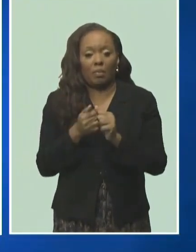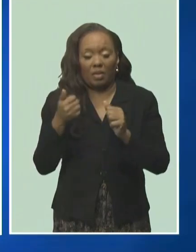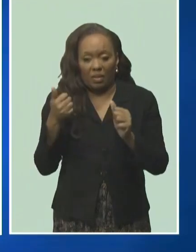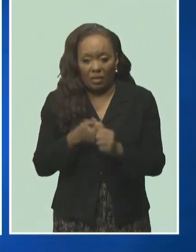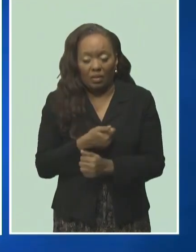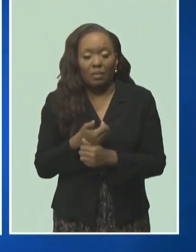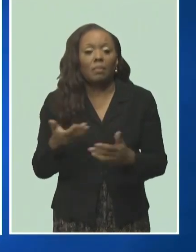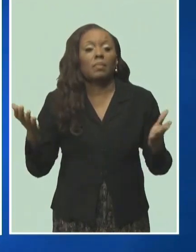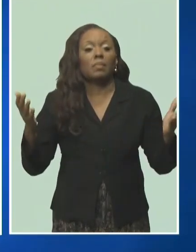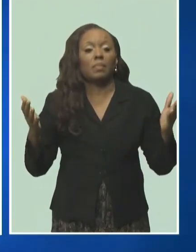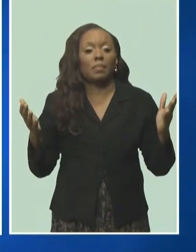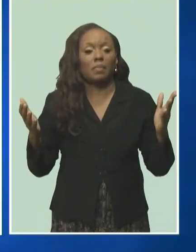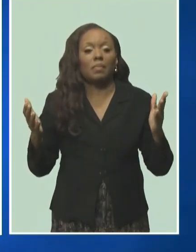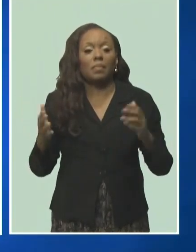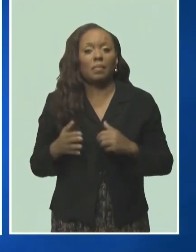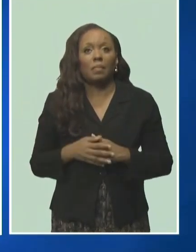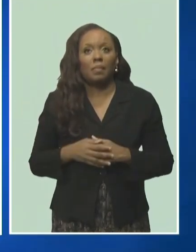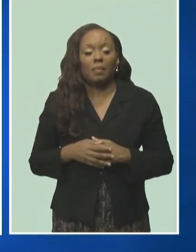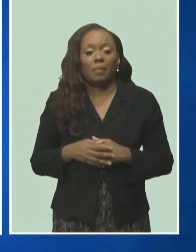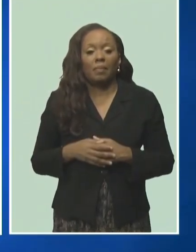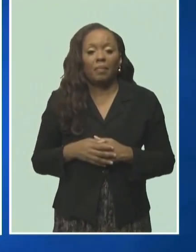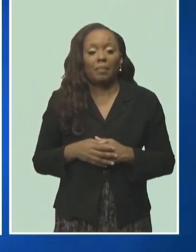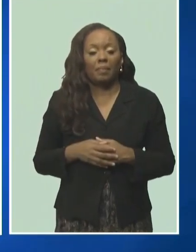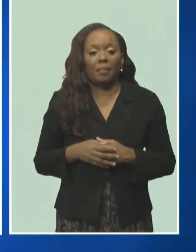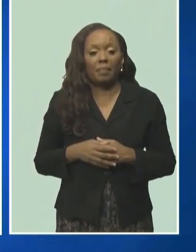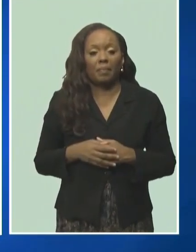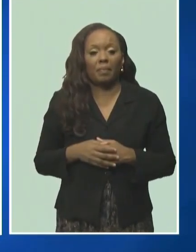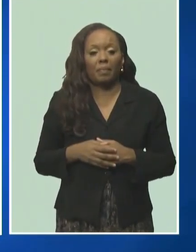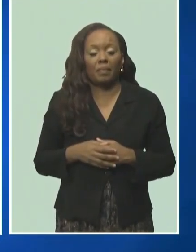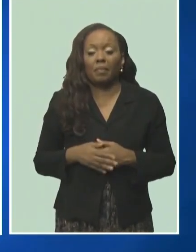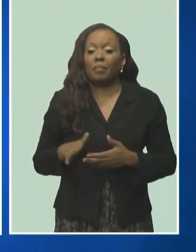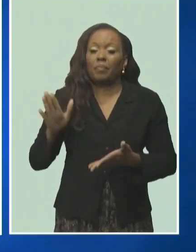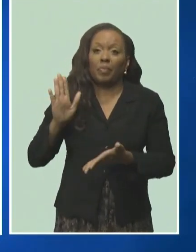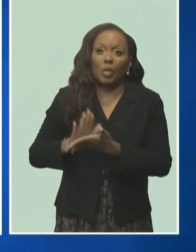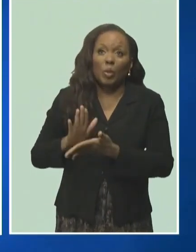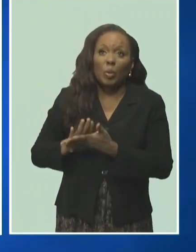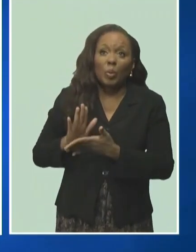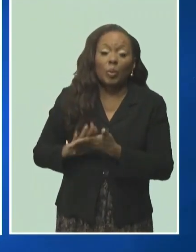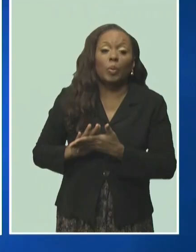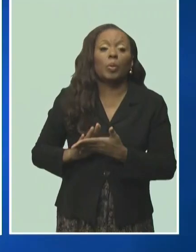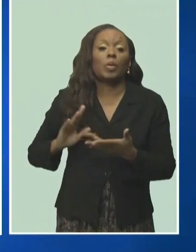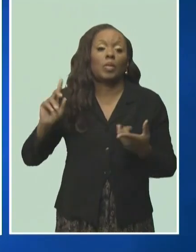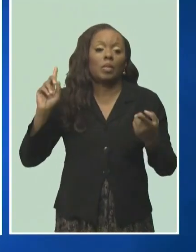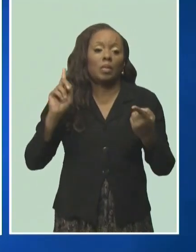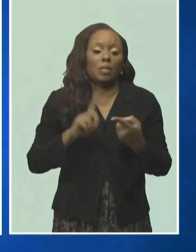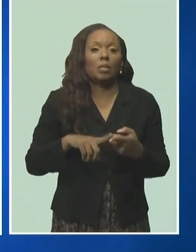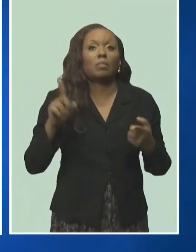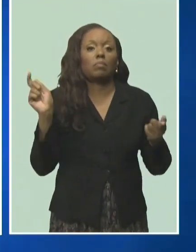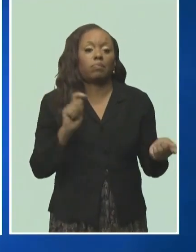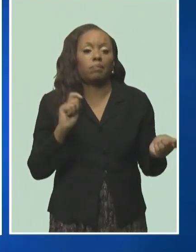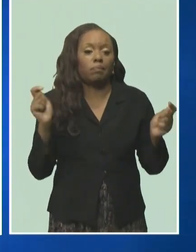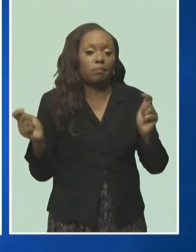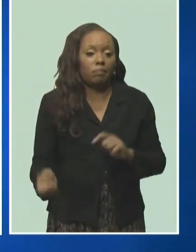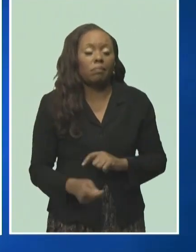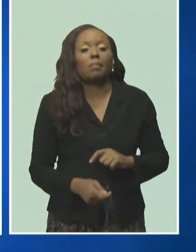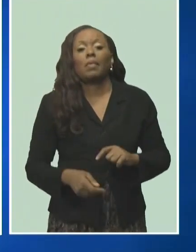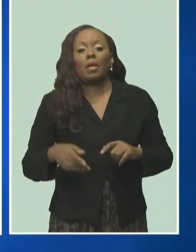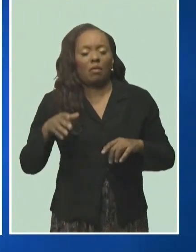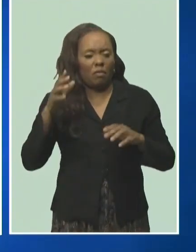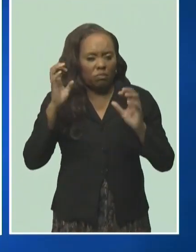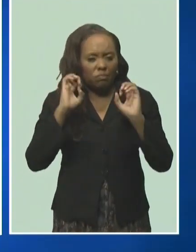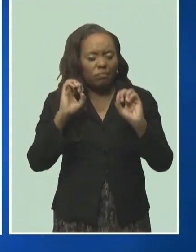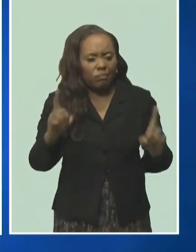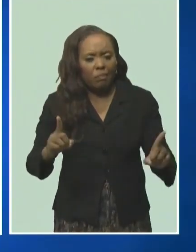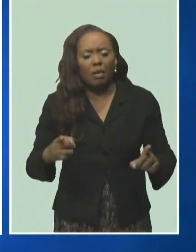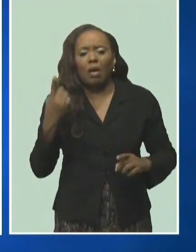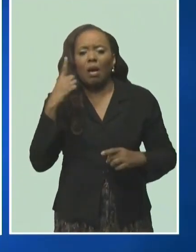that it has to deal with, from dealing with the realities within schools right back through to the transformation and the innovation that's necessary